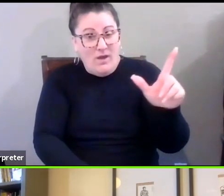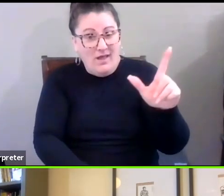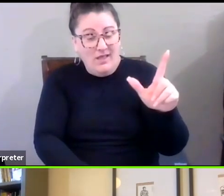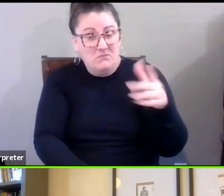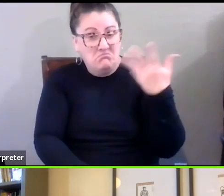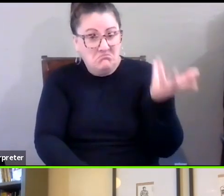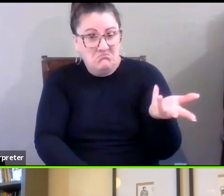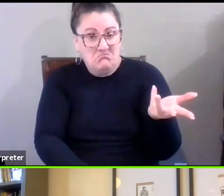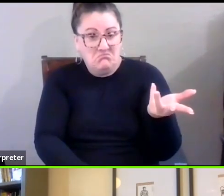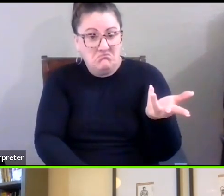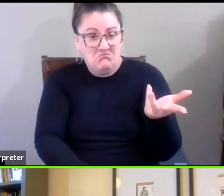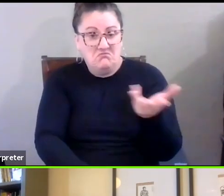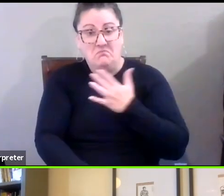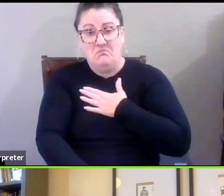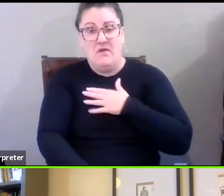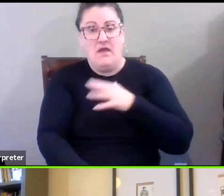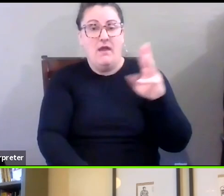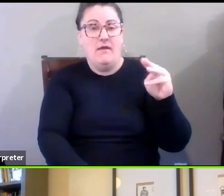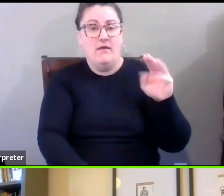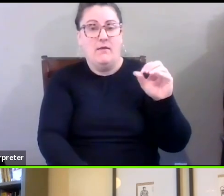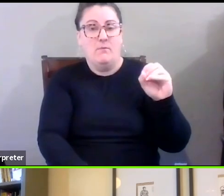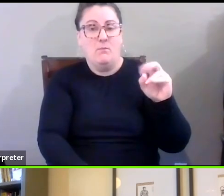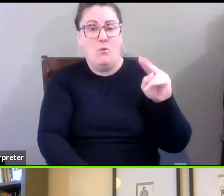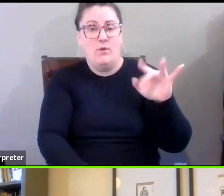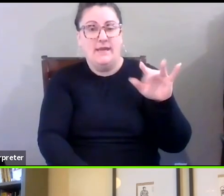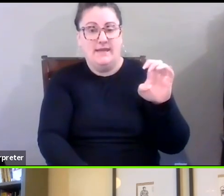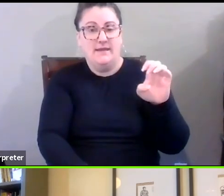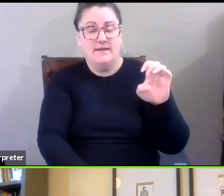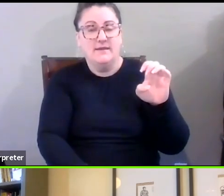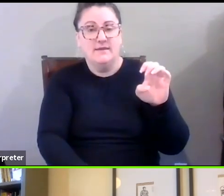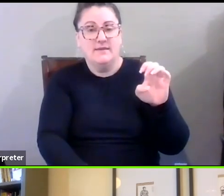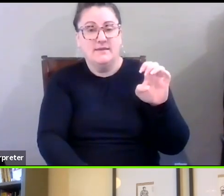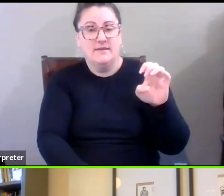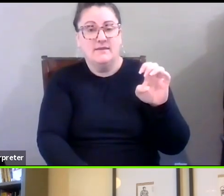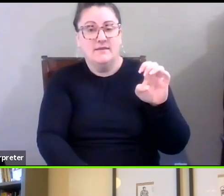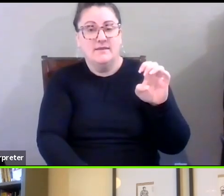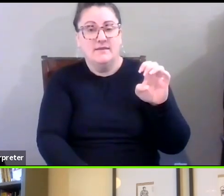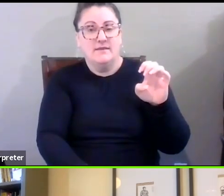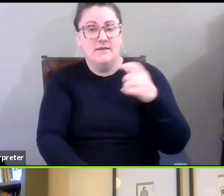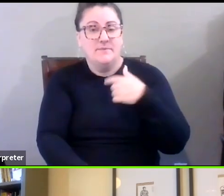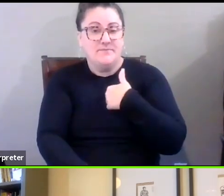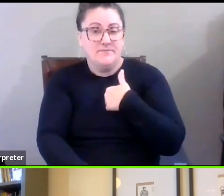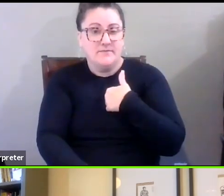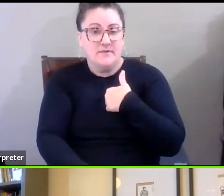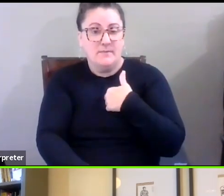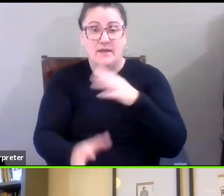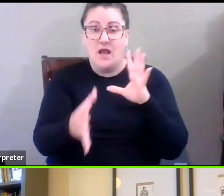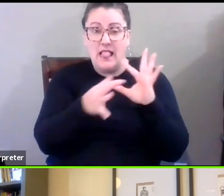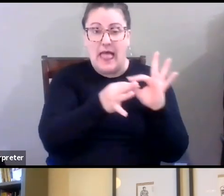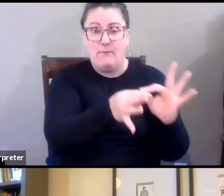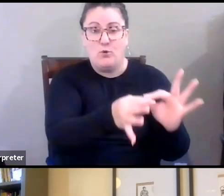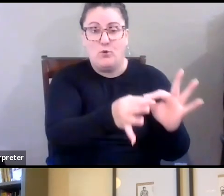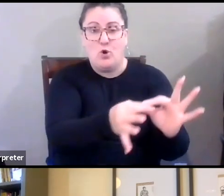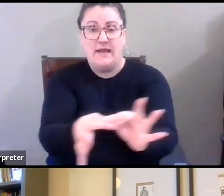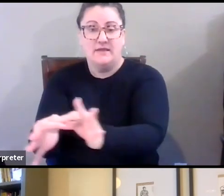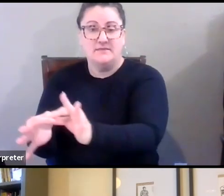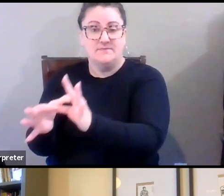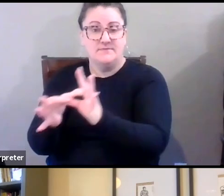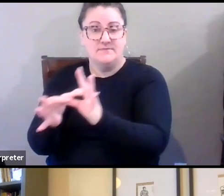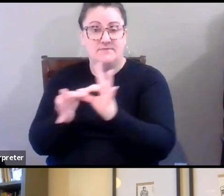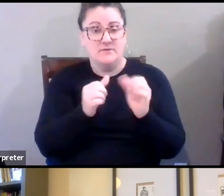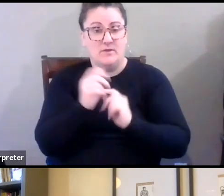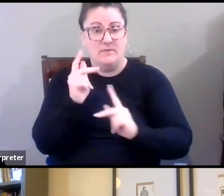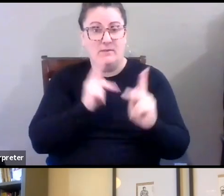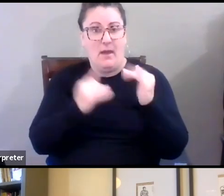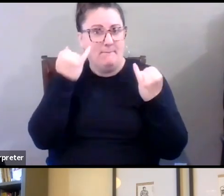on my end, it's I've been collaborating with people. Can you